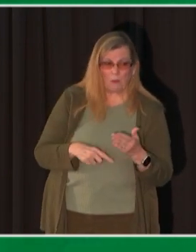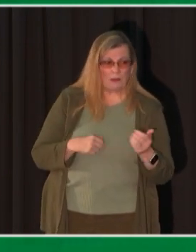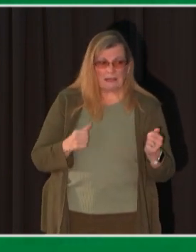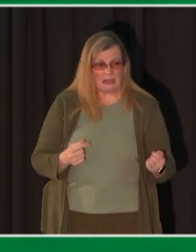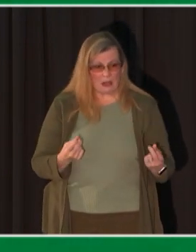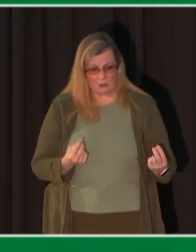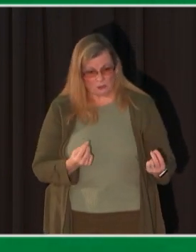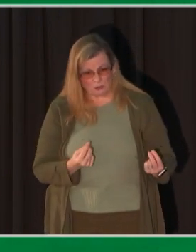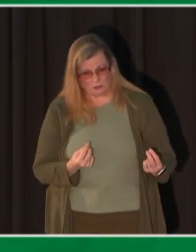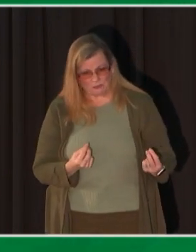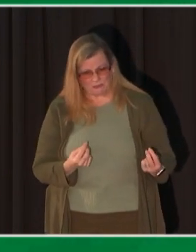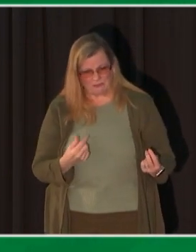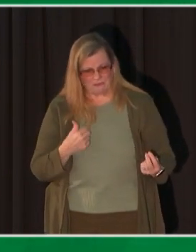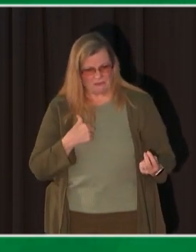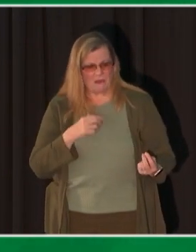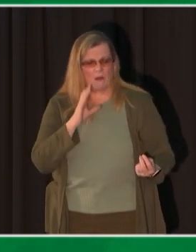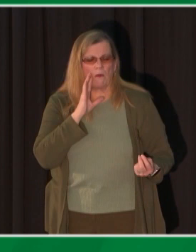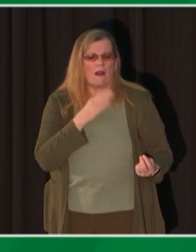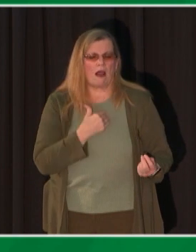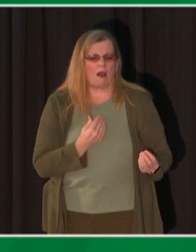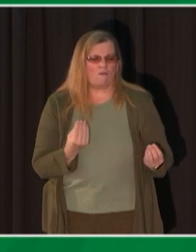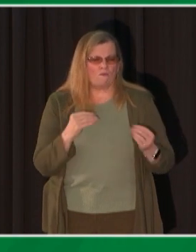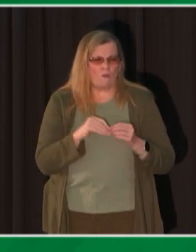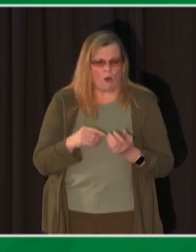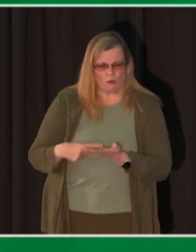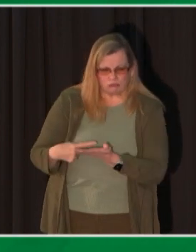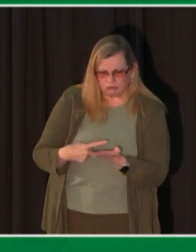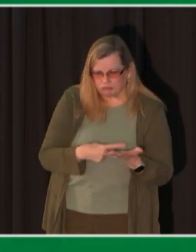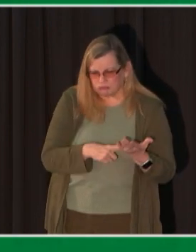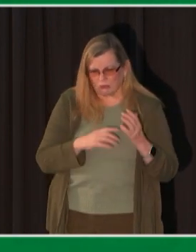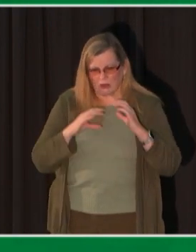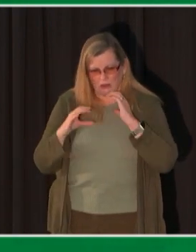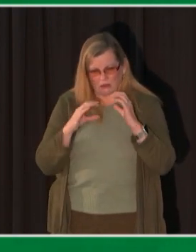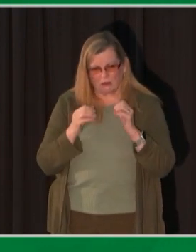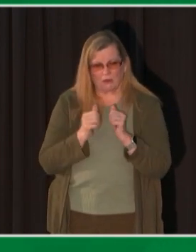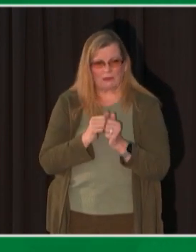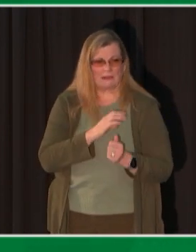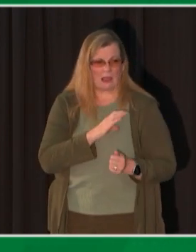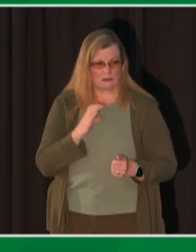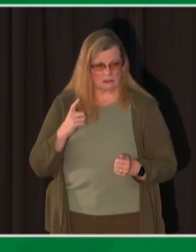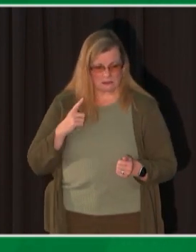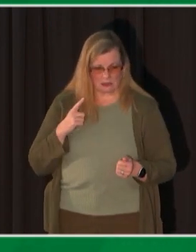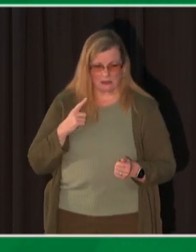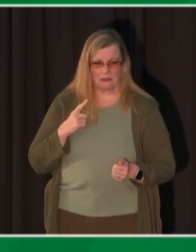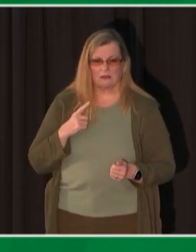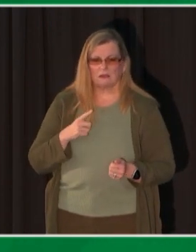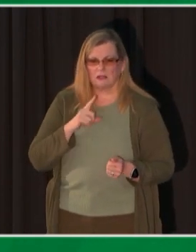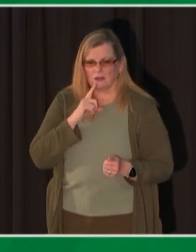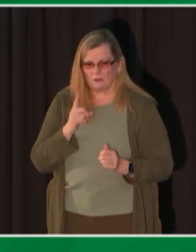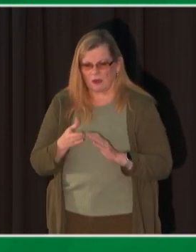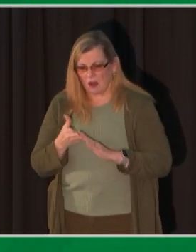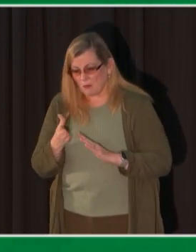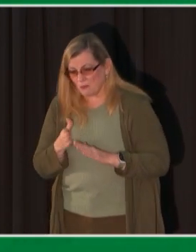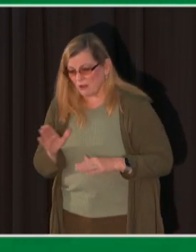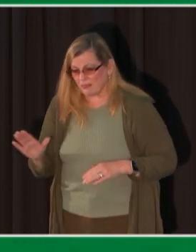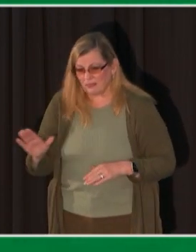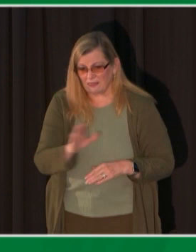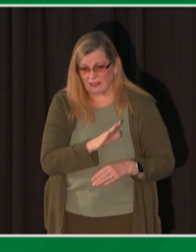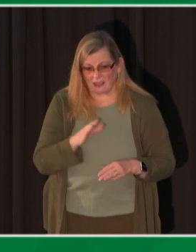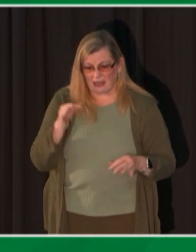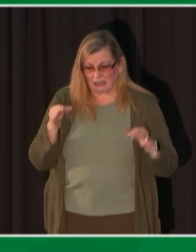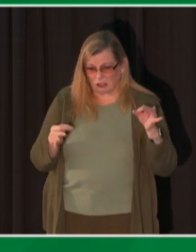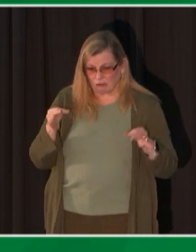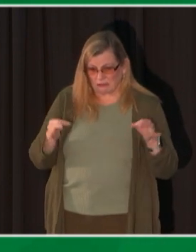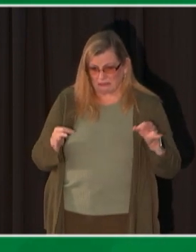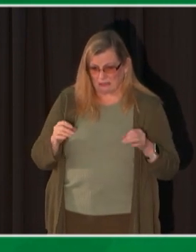more conversations with the council about how they will conduct their hearings so that the public has an opportunity